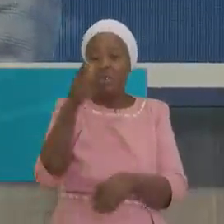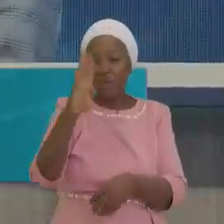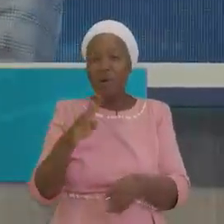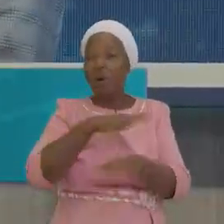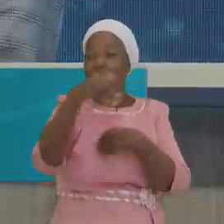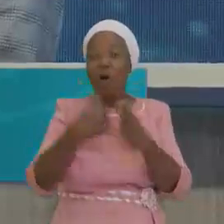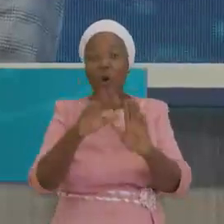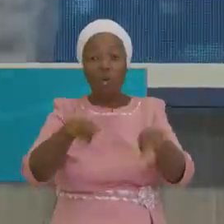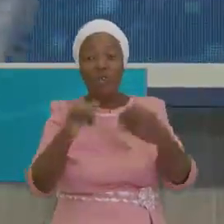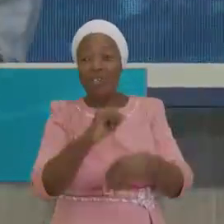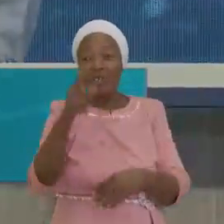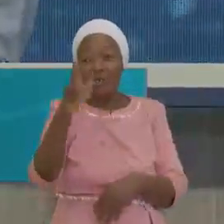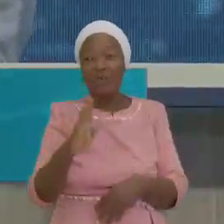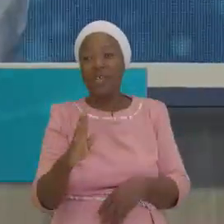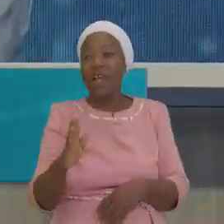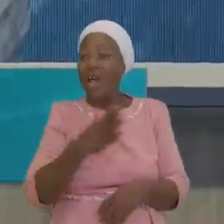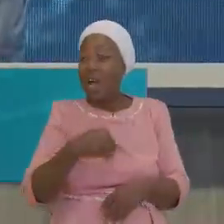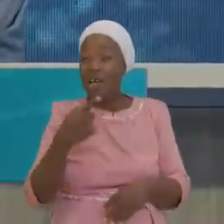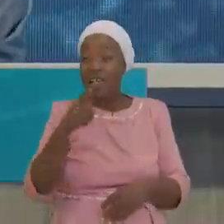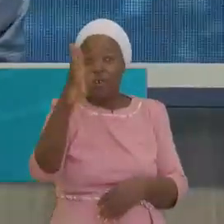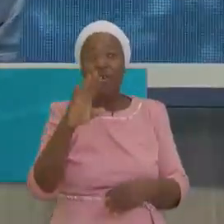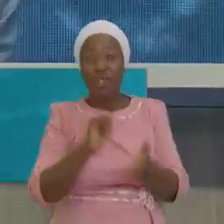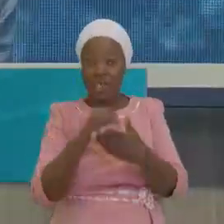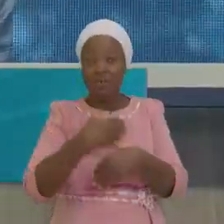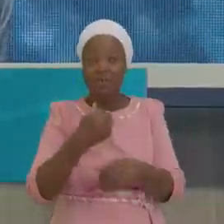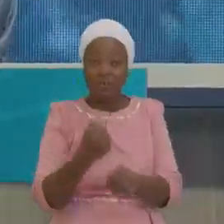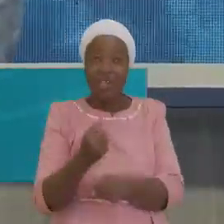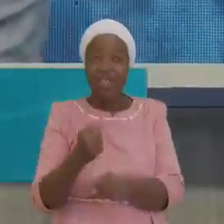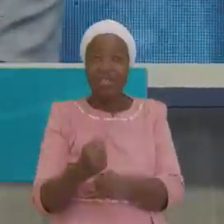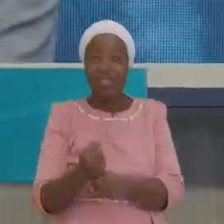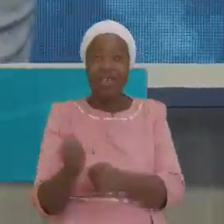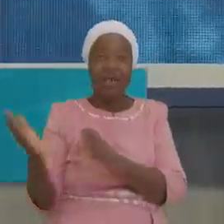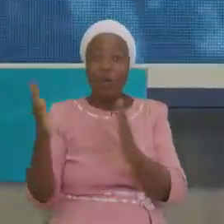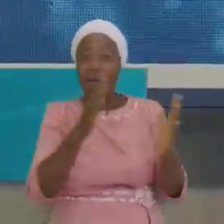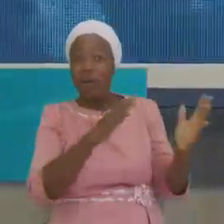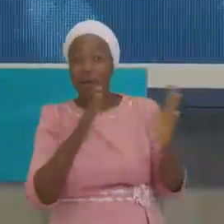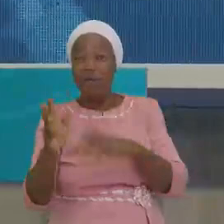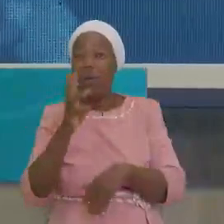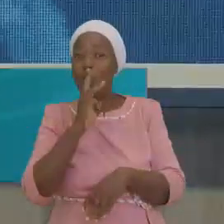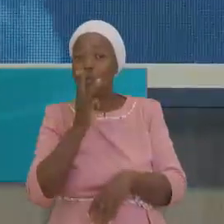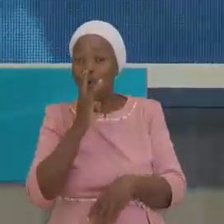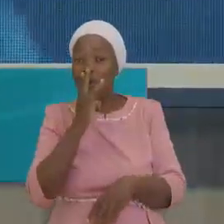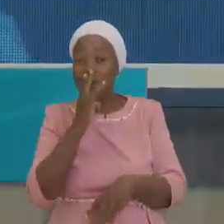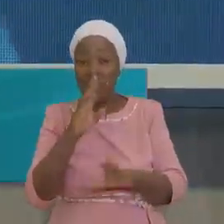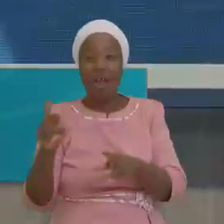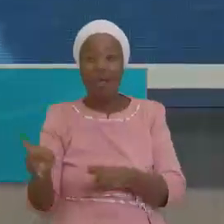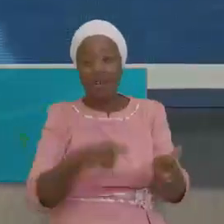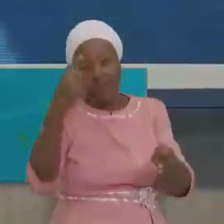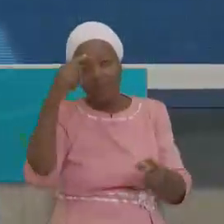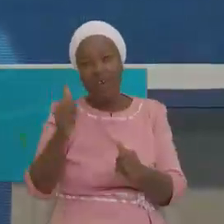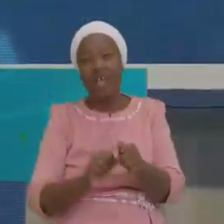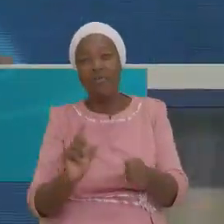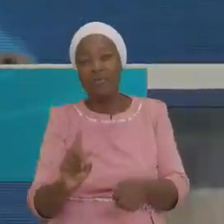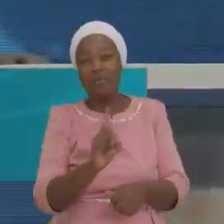All-providing God. And the God that makes air, water available for everyone, he